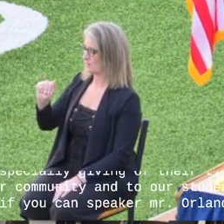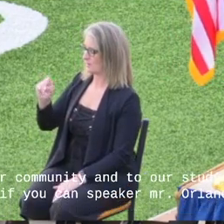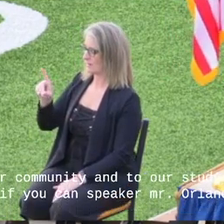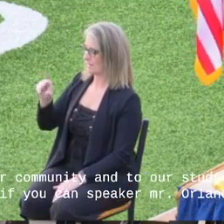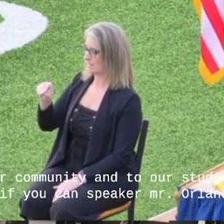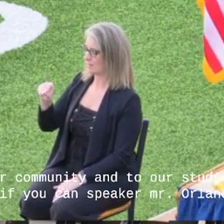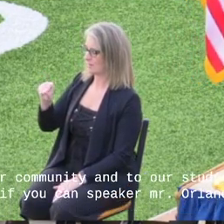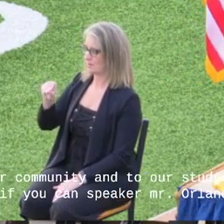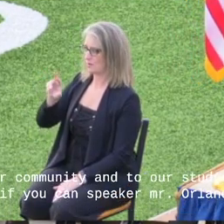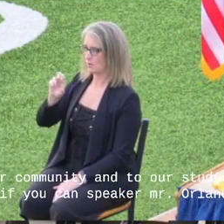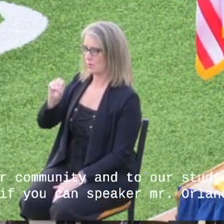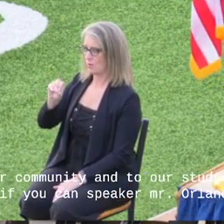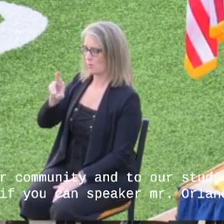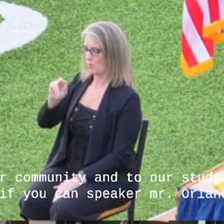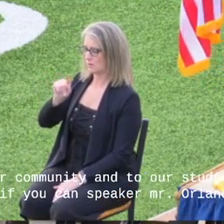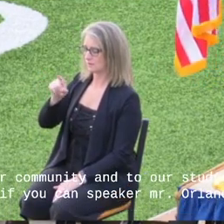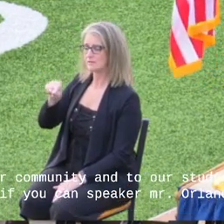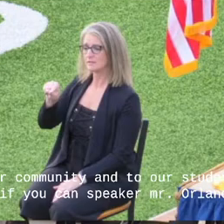Ortiz Rivera.